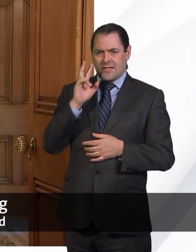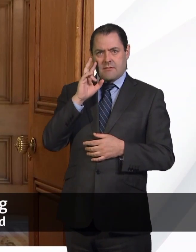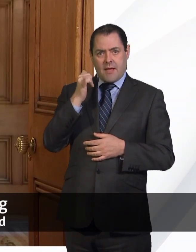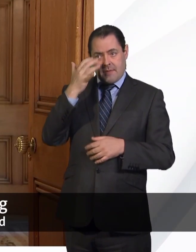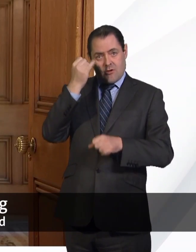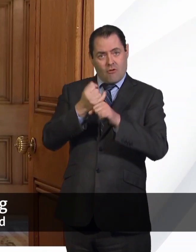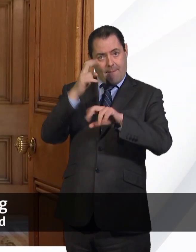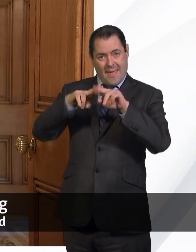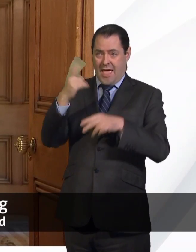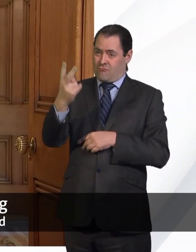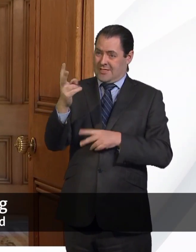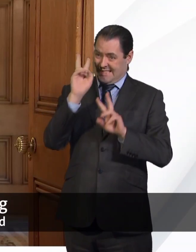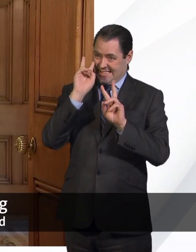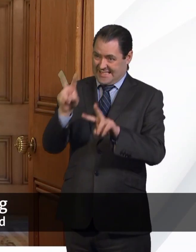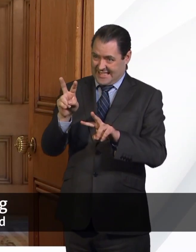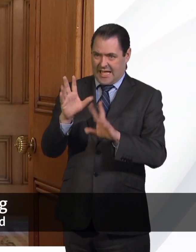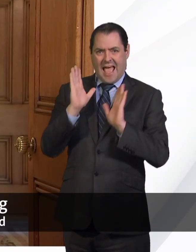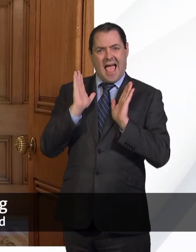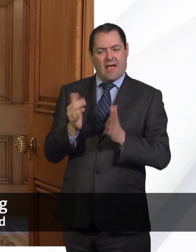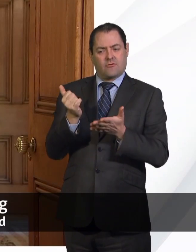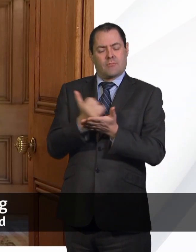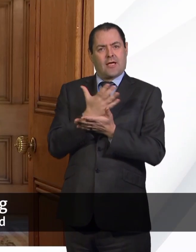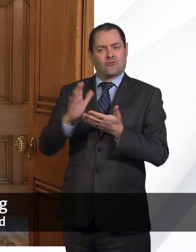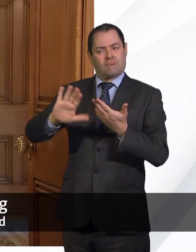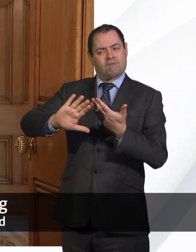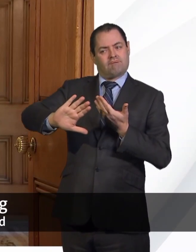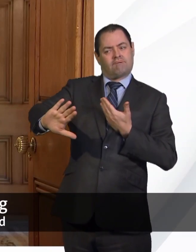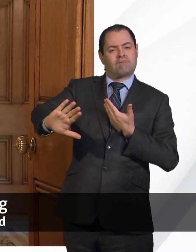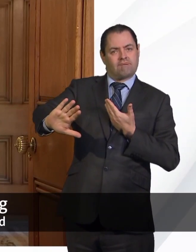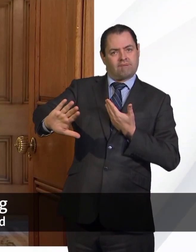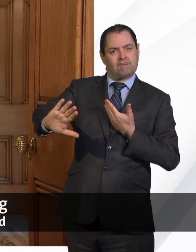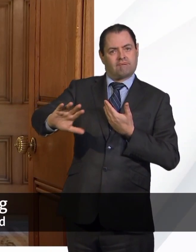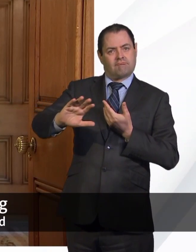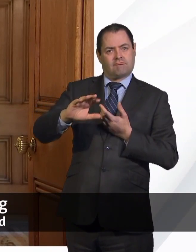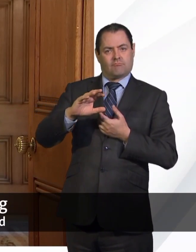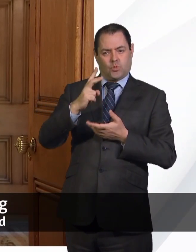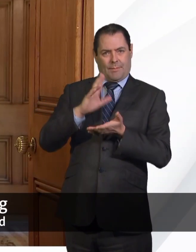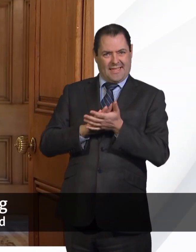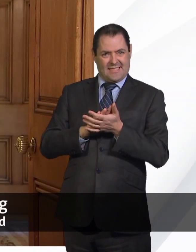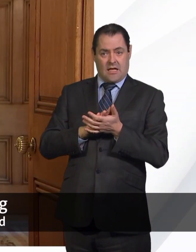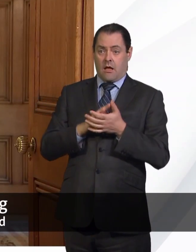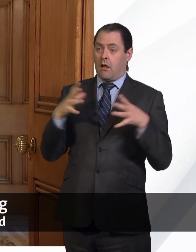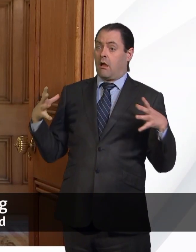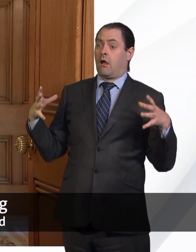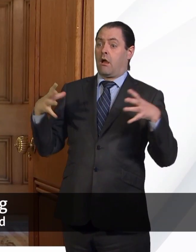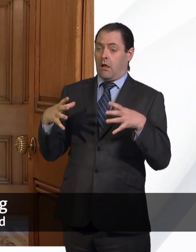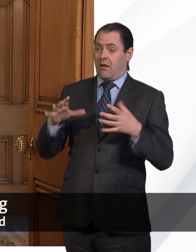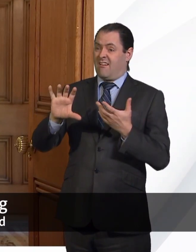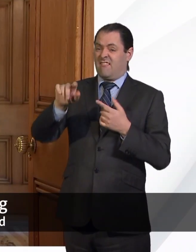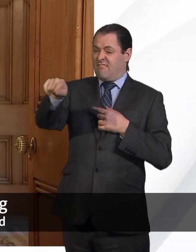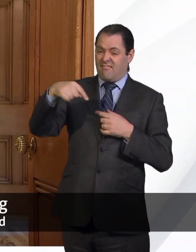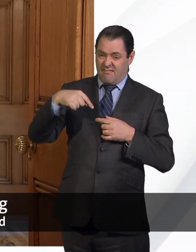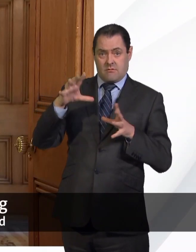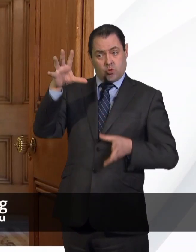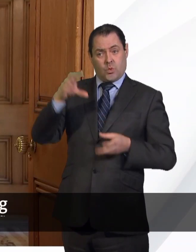at once, but it's got to be socially distanced. There's got to be a maximum of 6 people. And no, we're